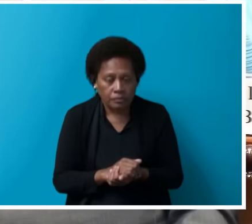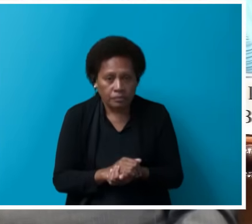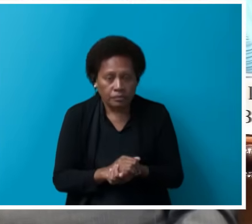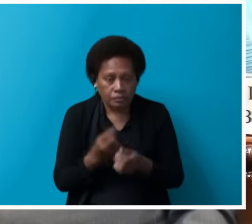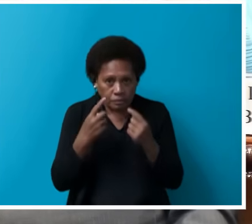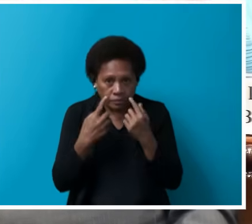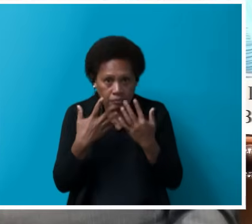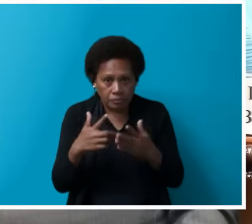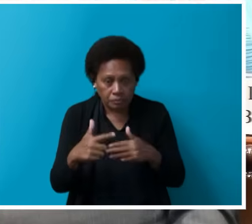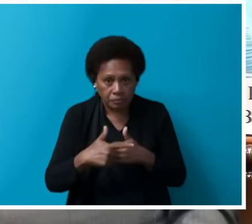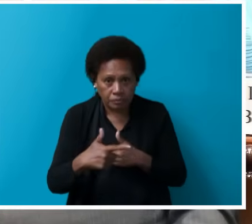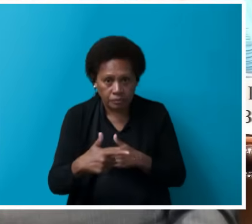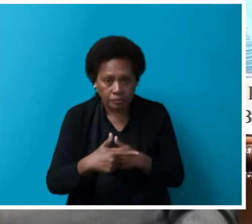of